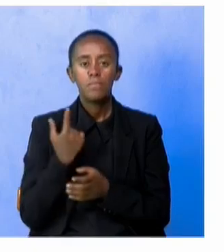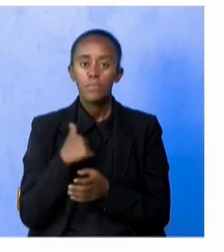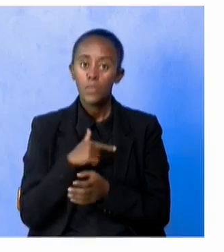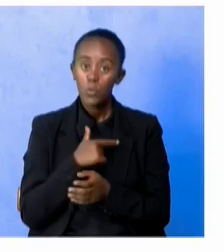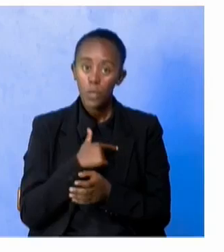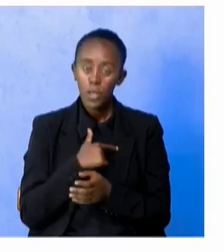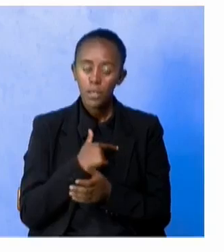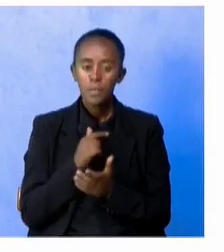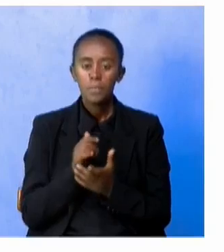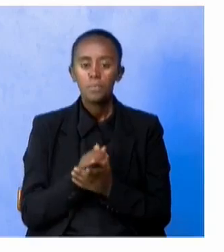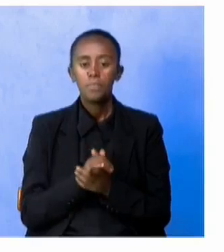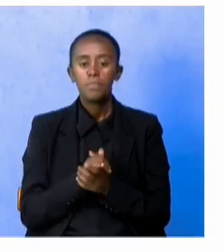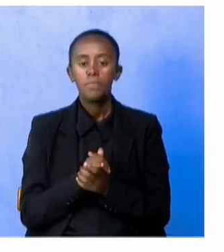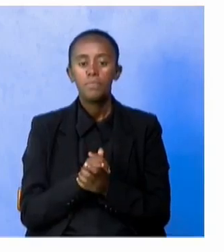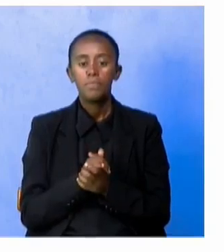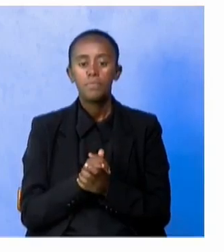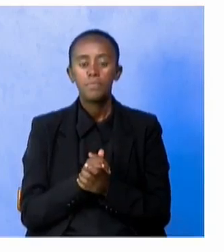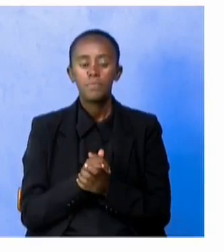blank